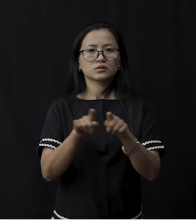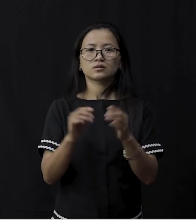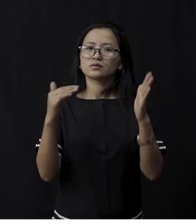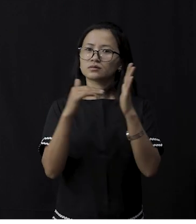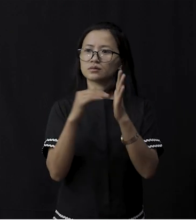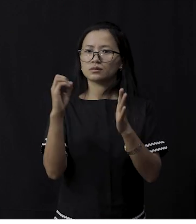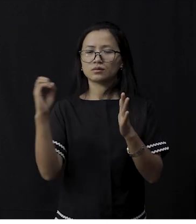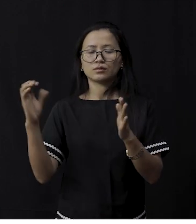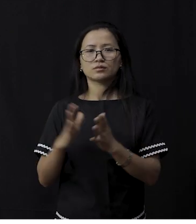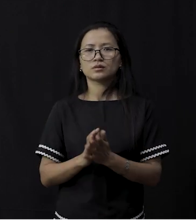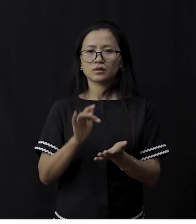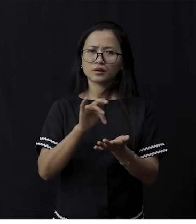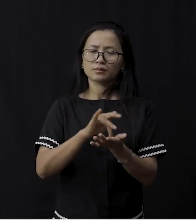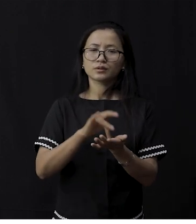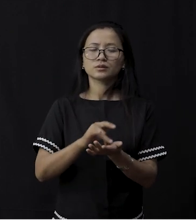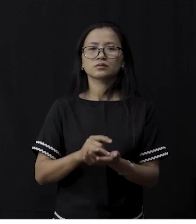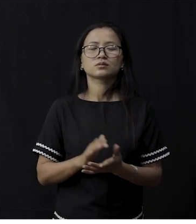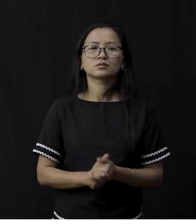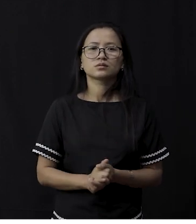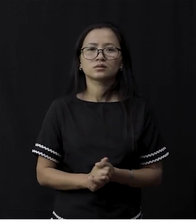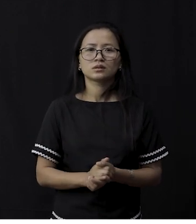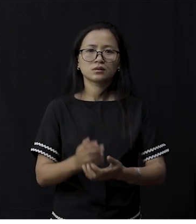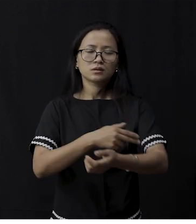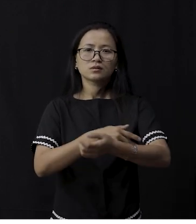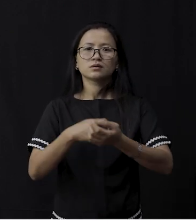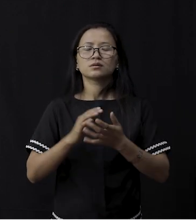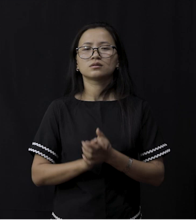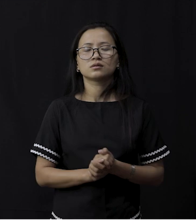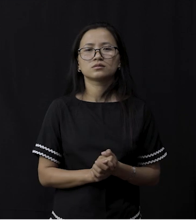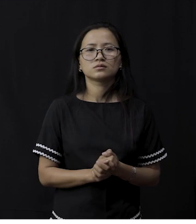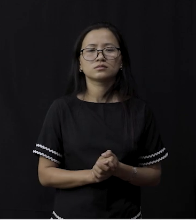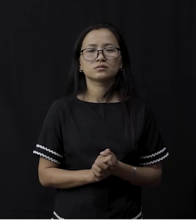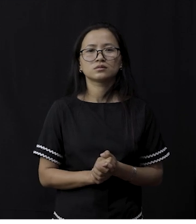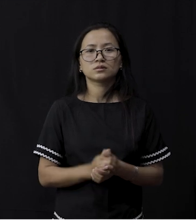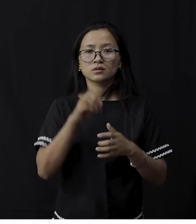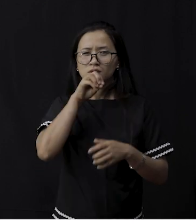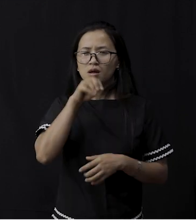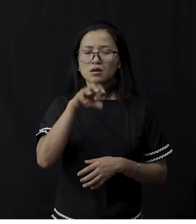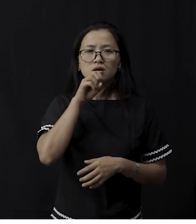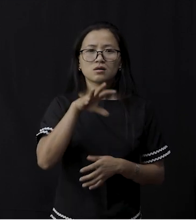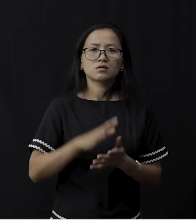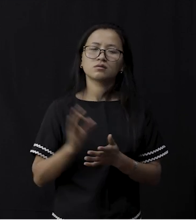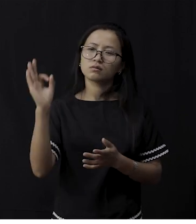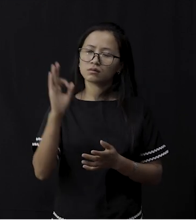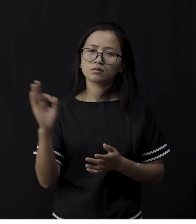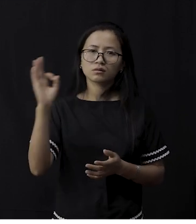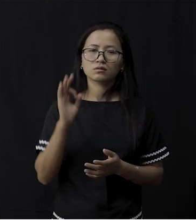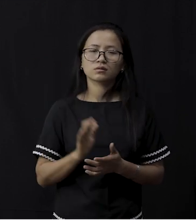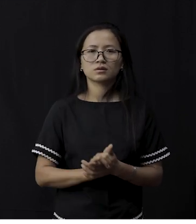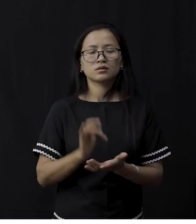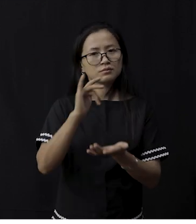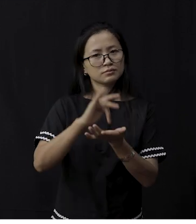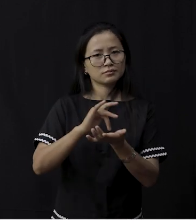zoo, it's a place. Then you have names. Then you have dog. Office. Office is